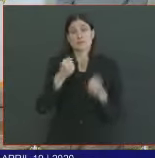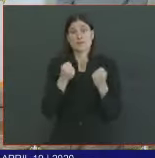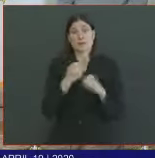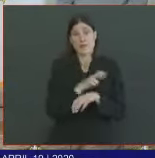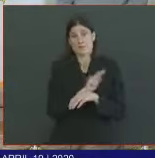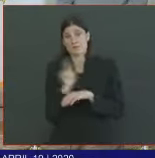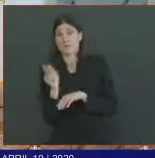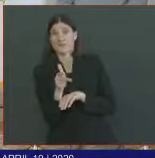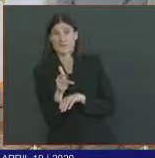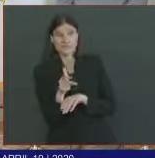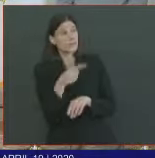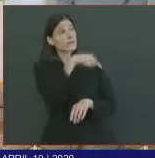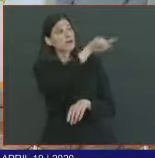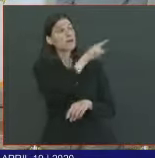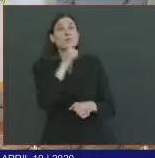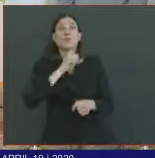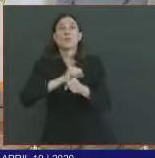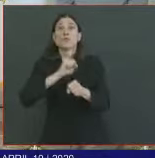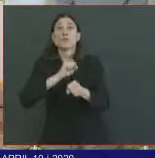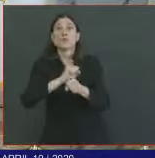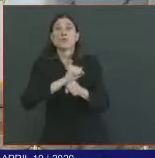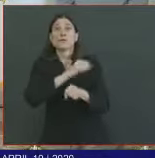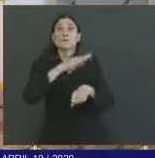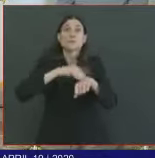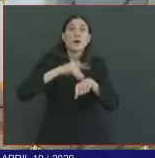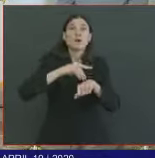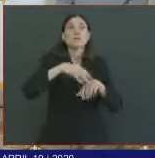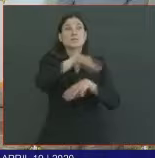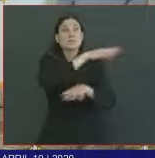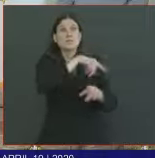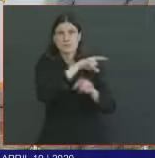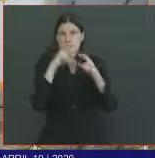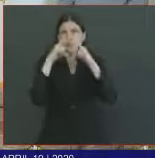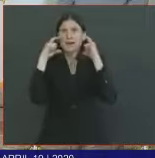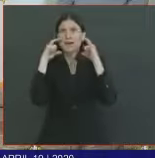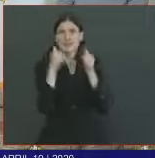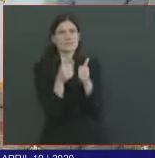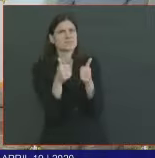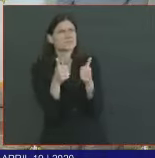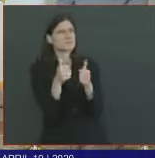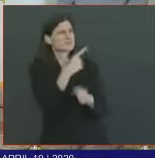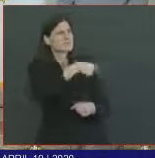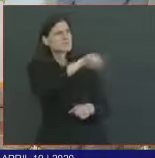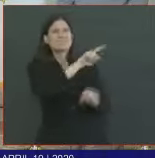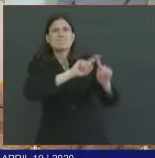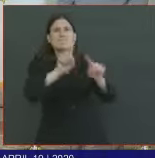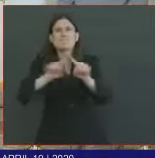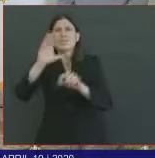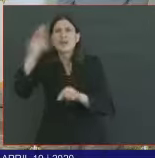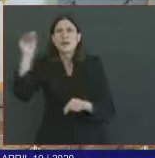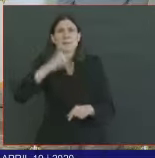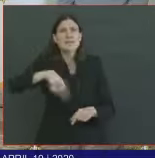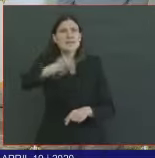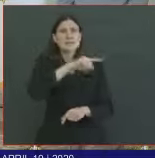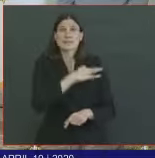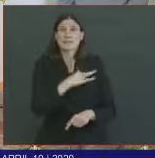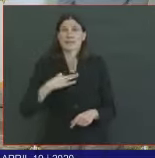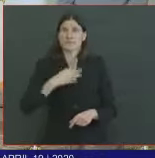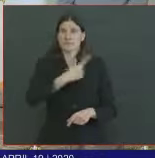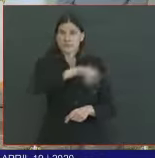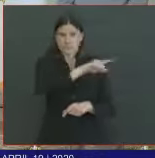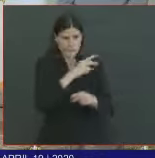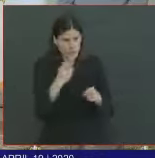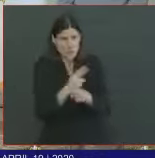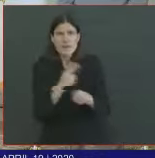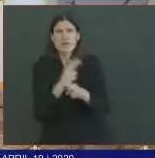masks. So big thanks to the retailers and restaurants and coffee shops. Great job. Day one, great compliance.